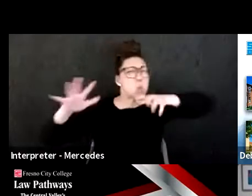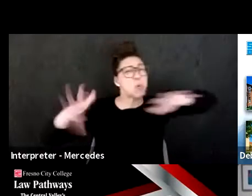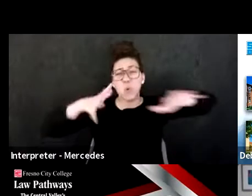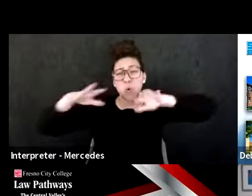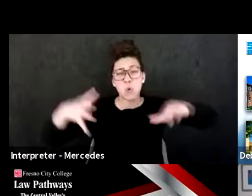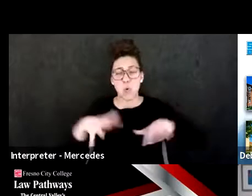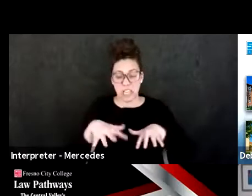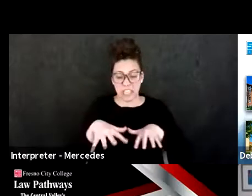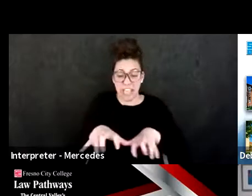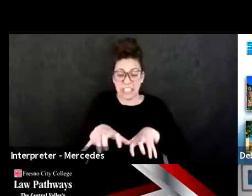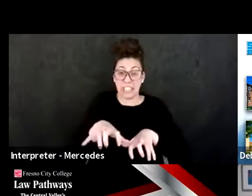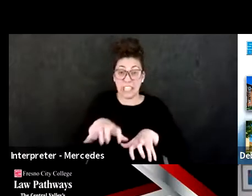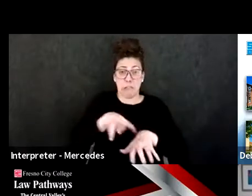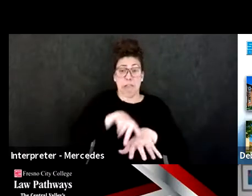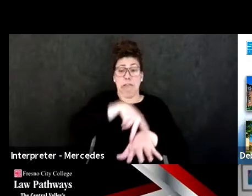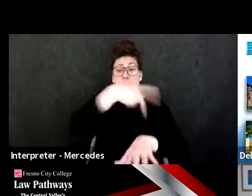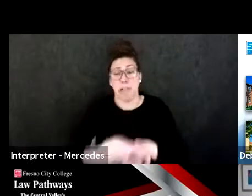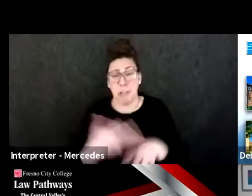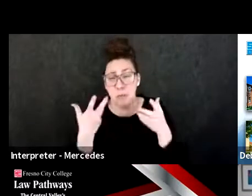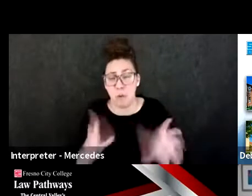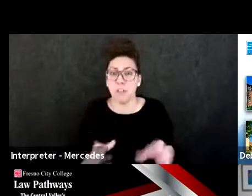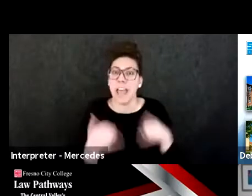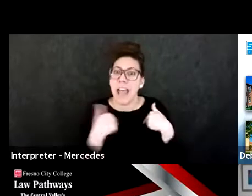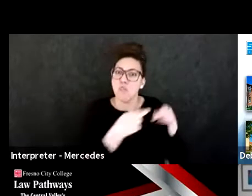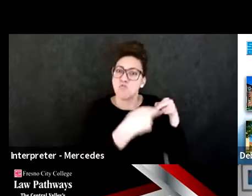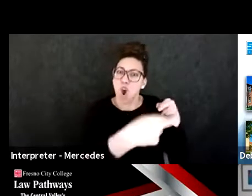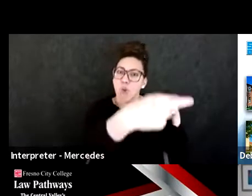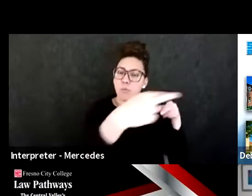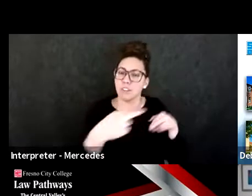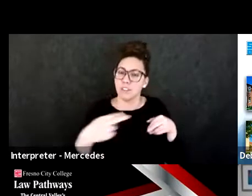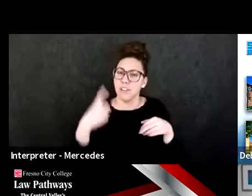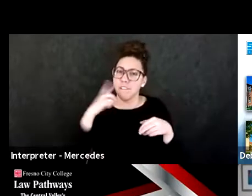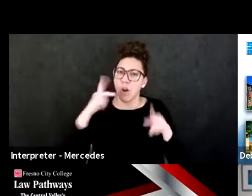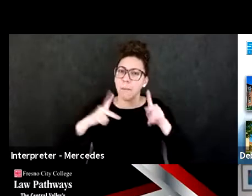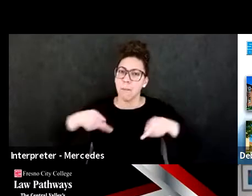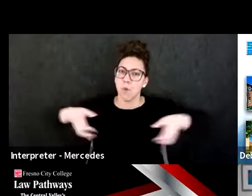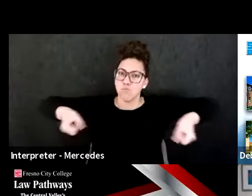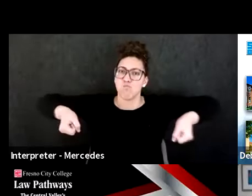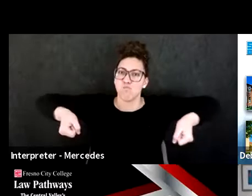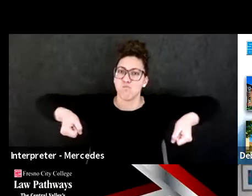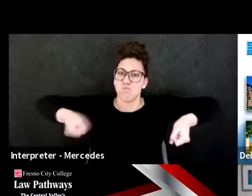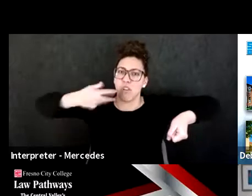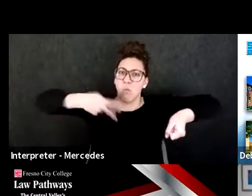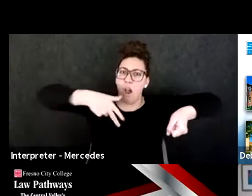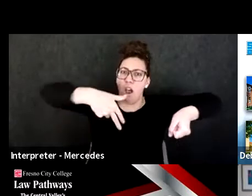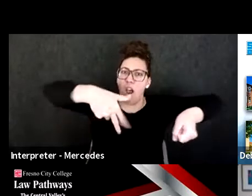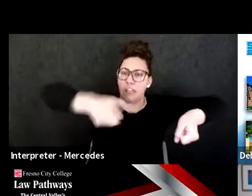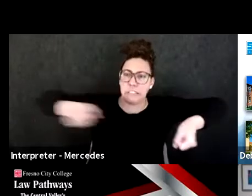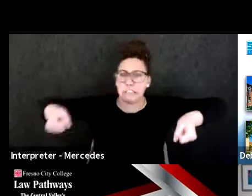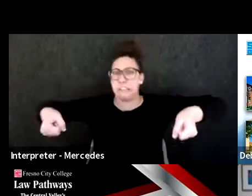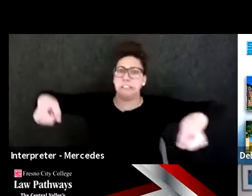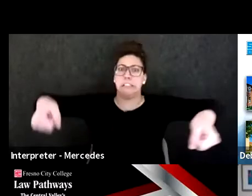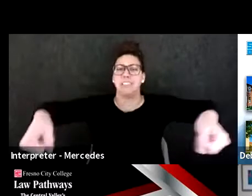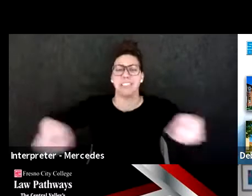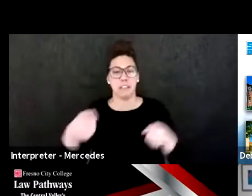distinctly remember thinking, I've got to get out of this place. So I applied to community colleges in California,